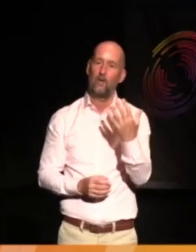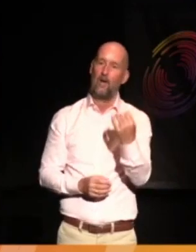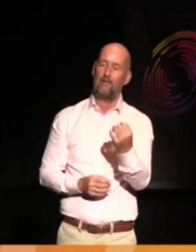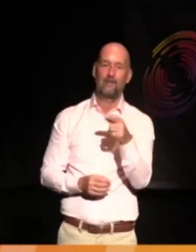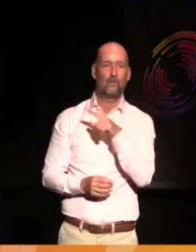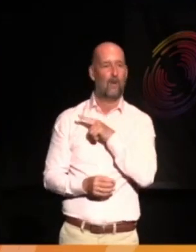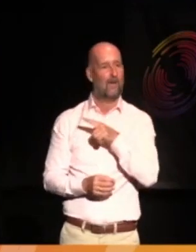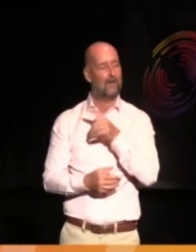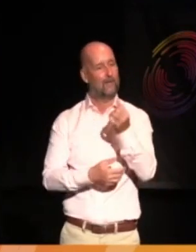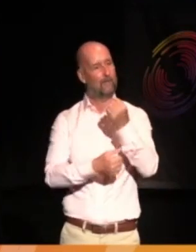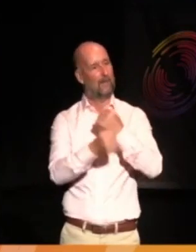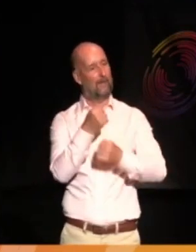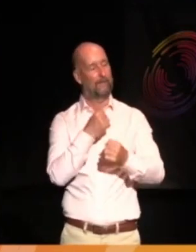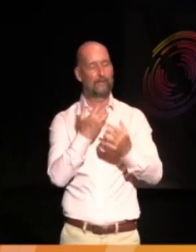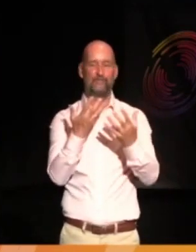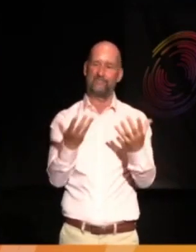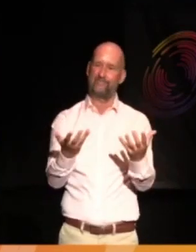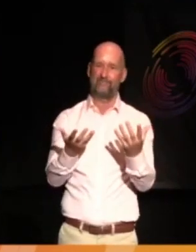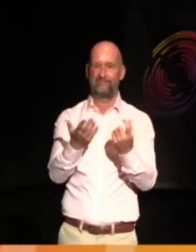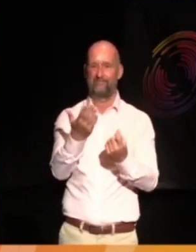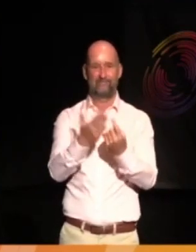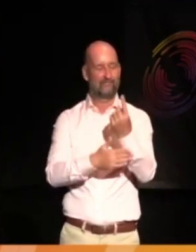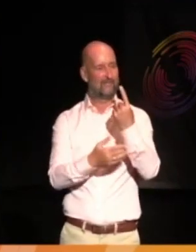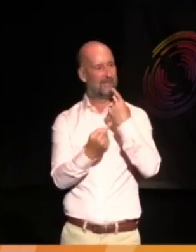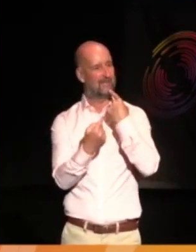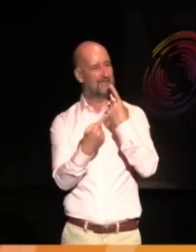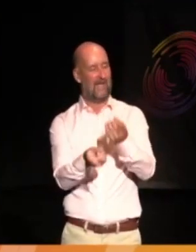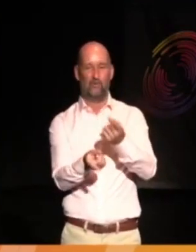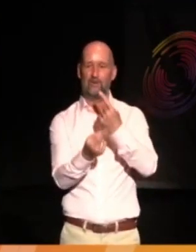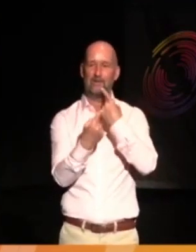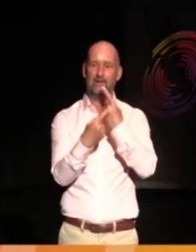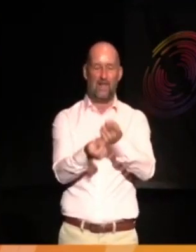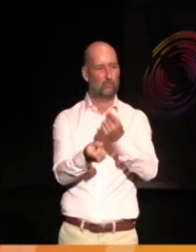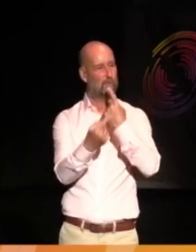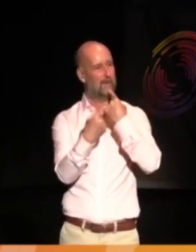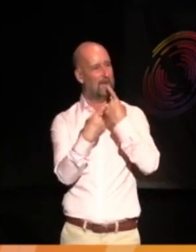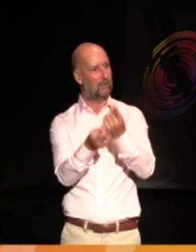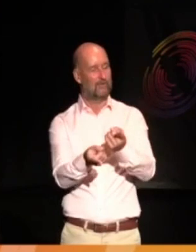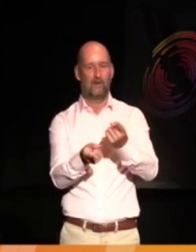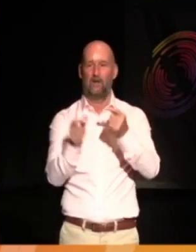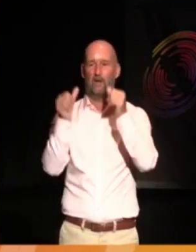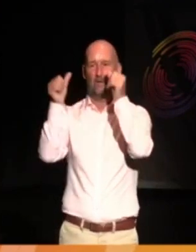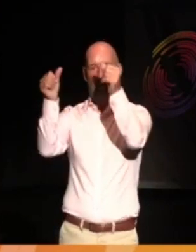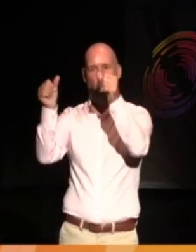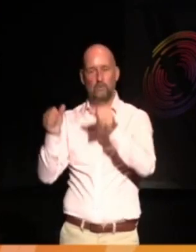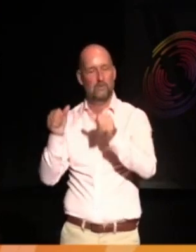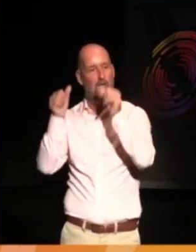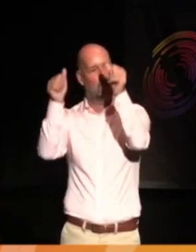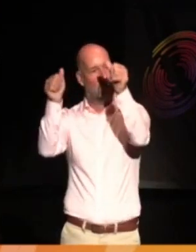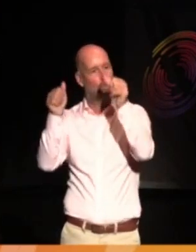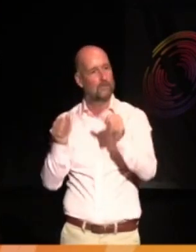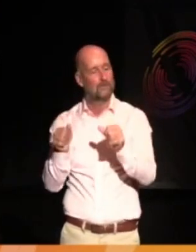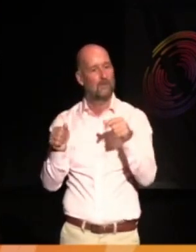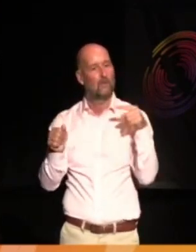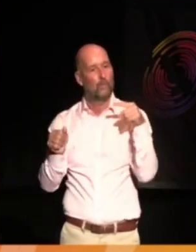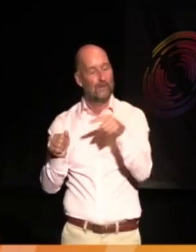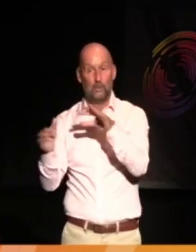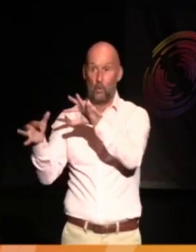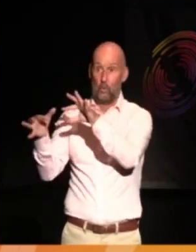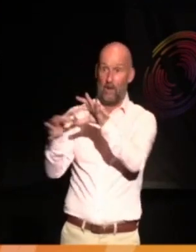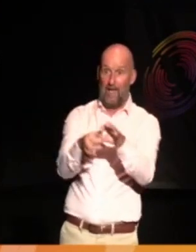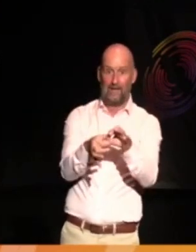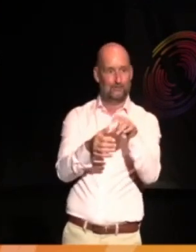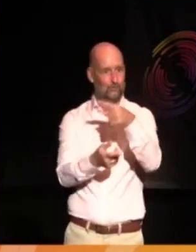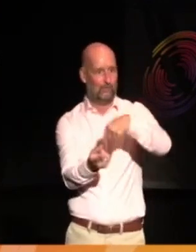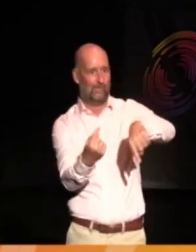a declaratory thing of announcements and posters and so on without actually kind of making a connection. That would be one